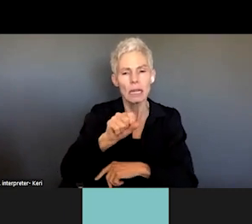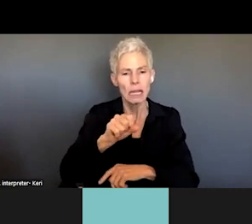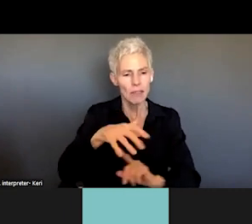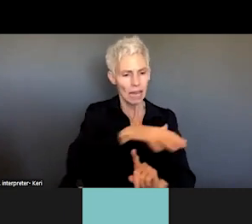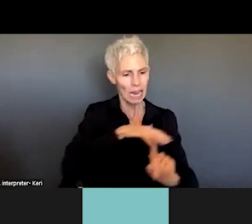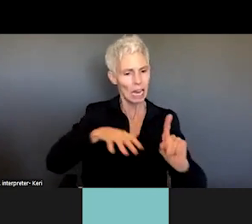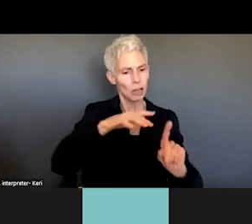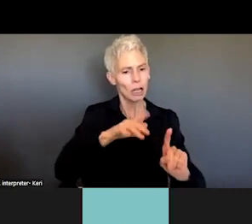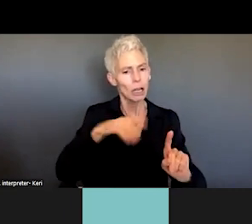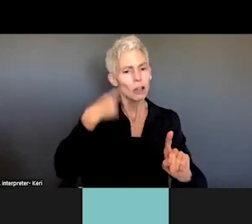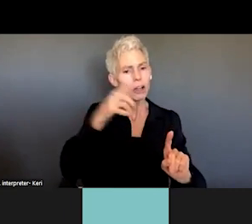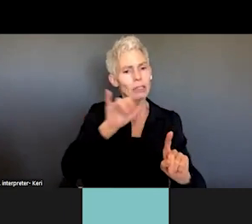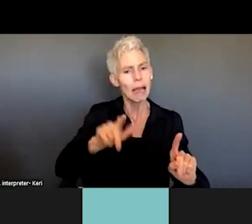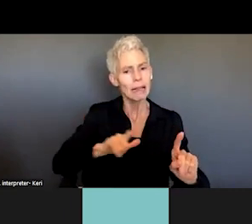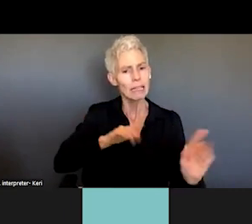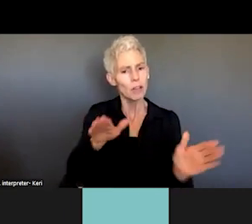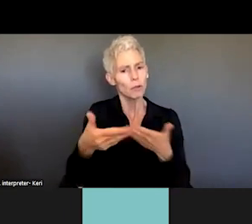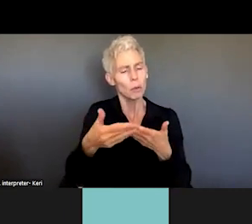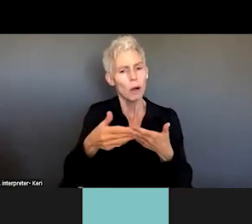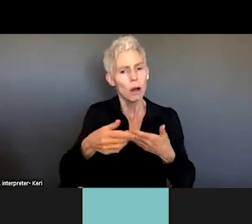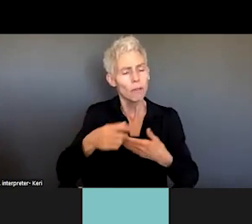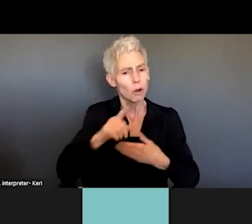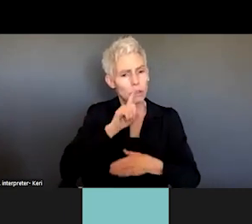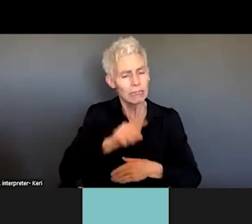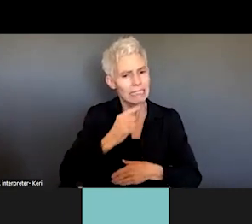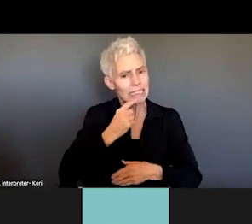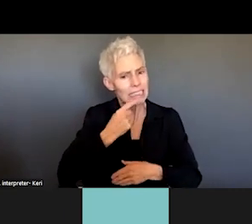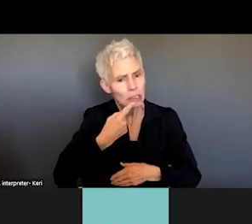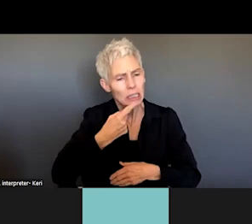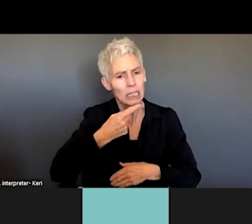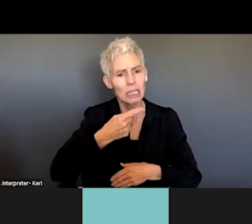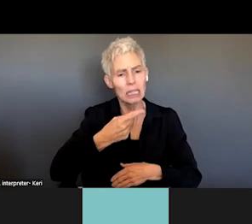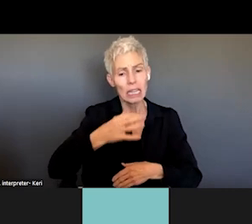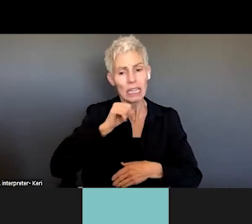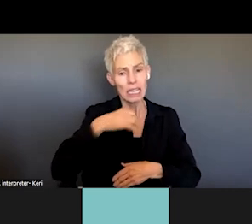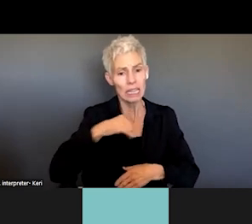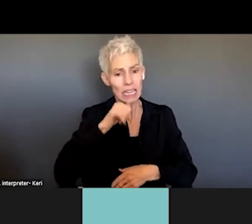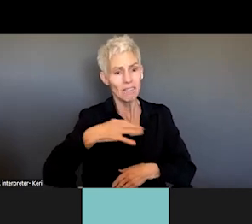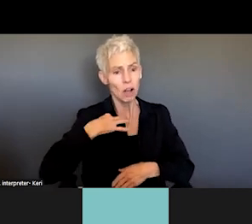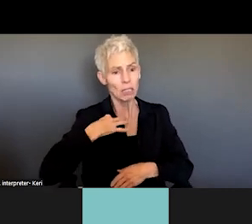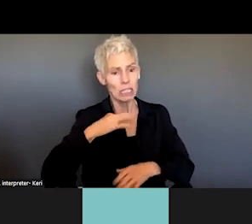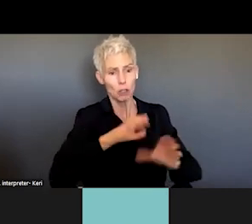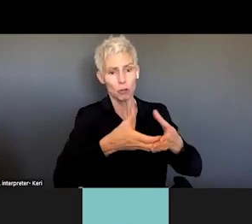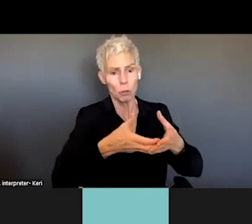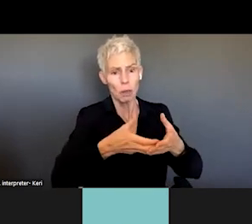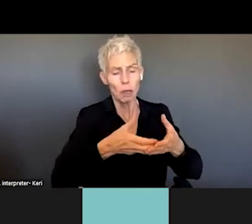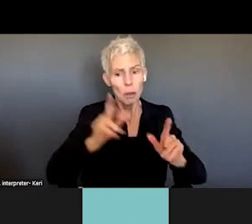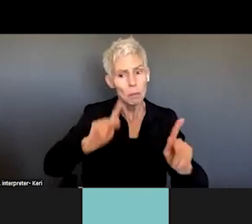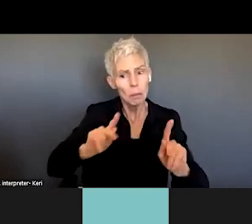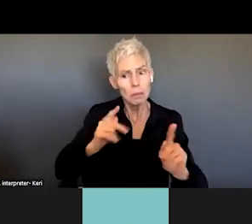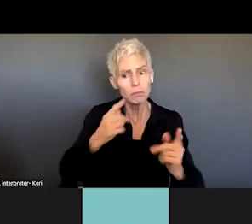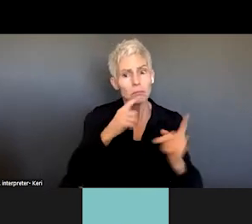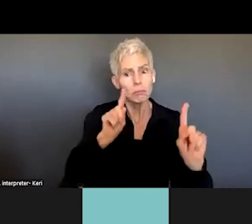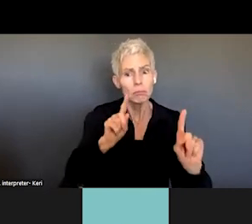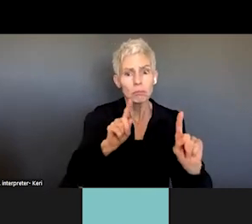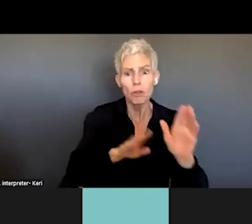atmosphere for a very high acuity and involuntary population, and people can do quite well with that. Sometimes